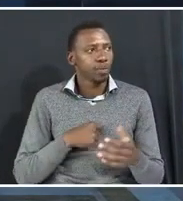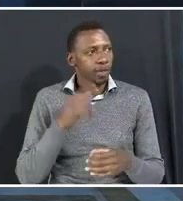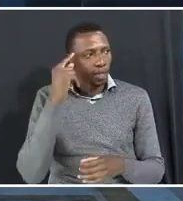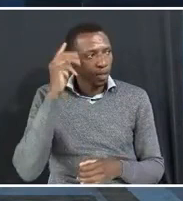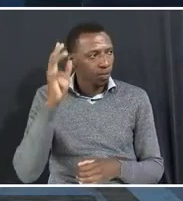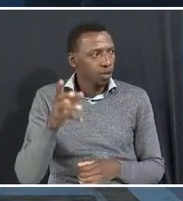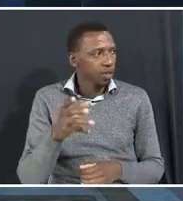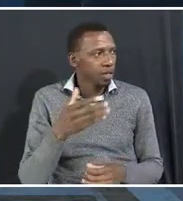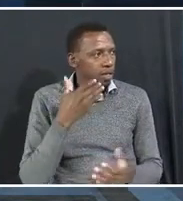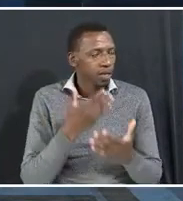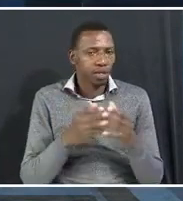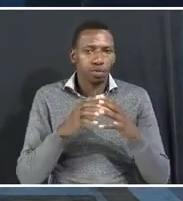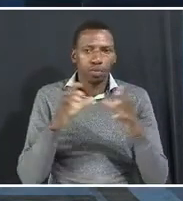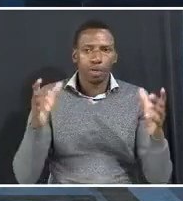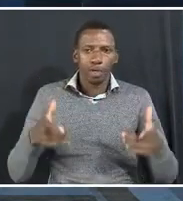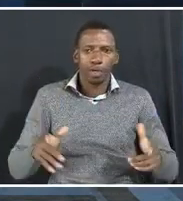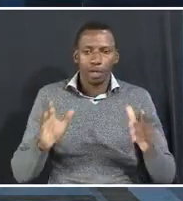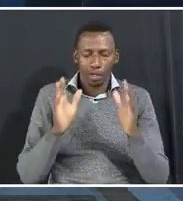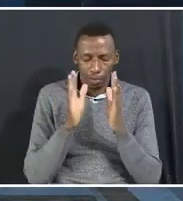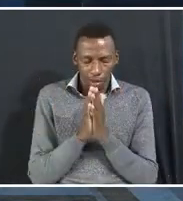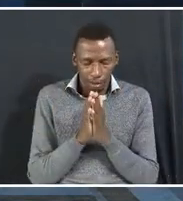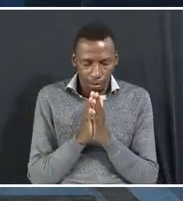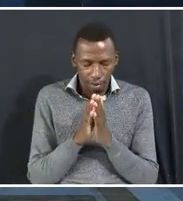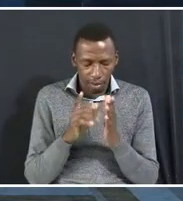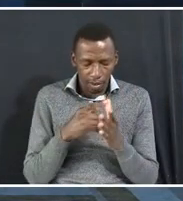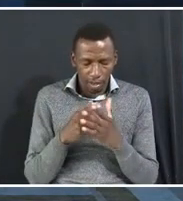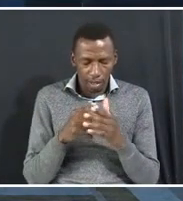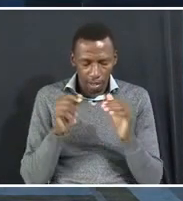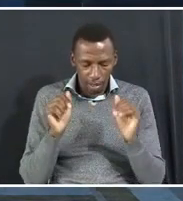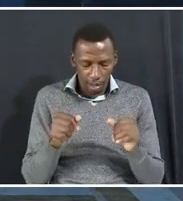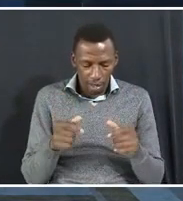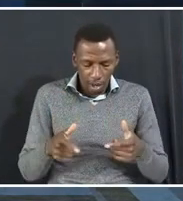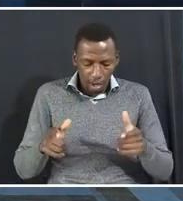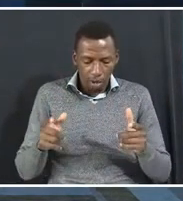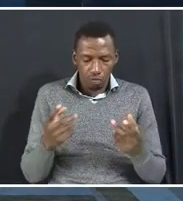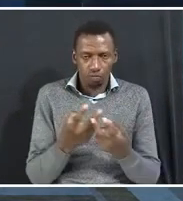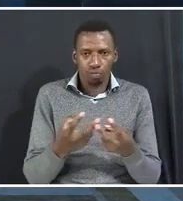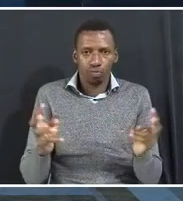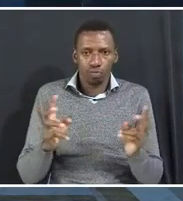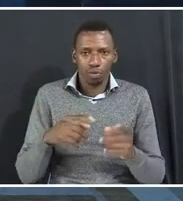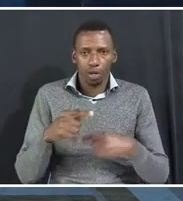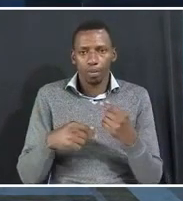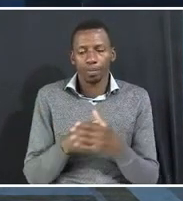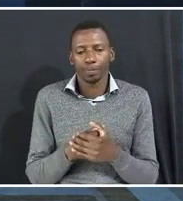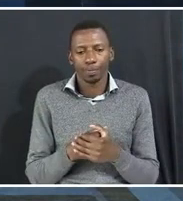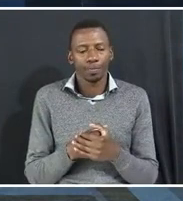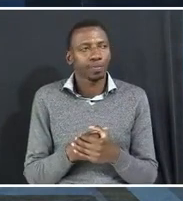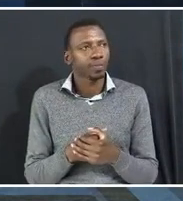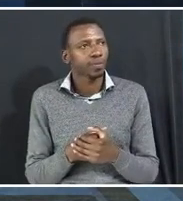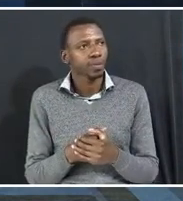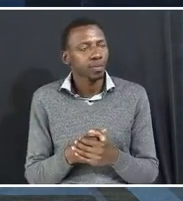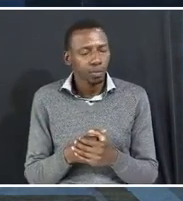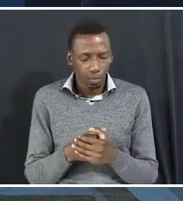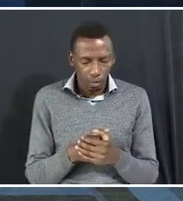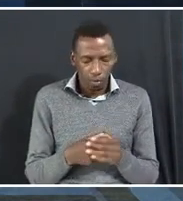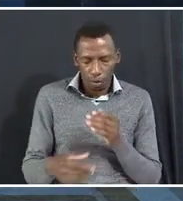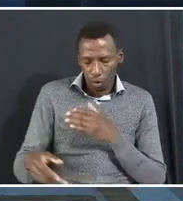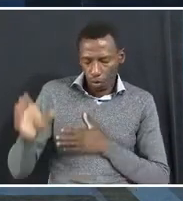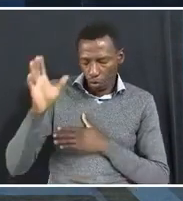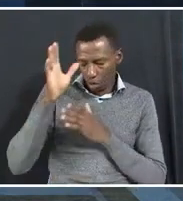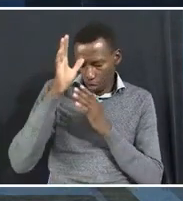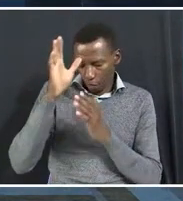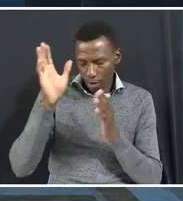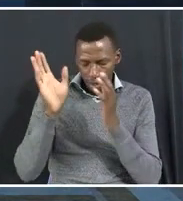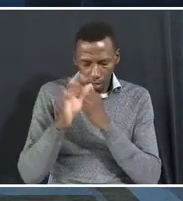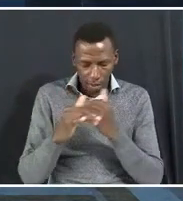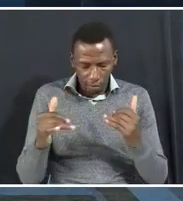so much. Let's have a word of prayer. And then we can allow the panelists to come in. God our Father in heaven, some